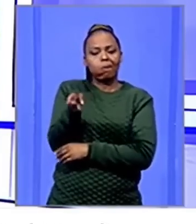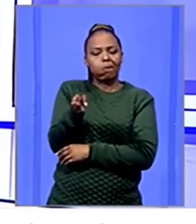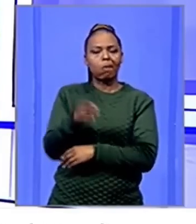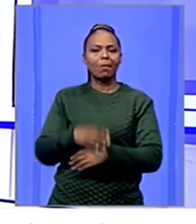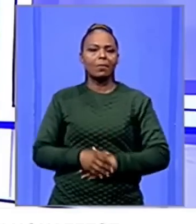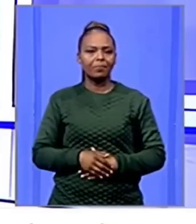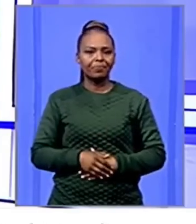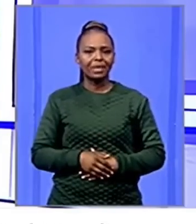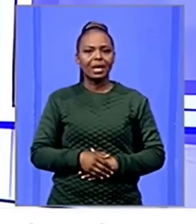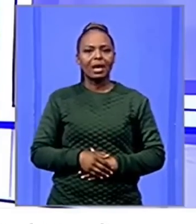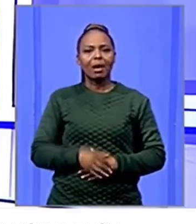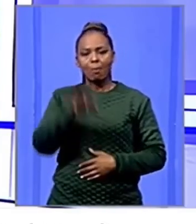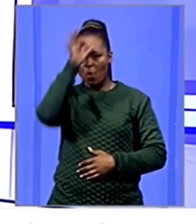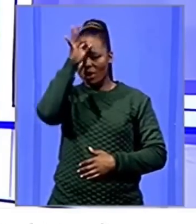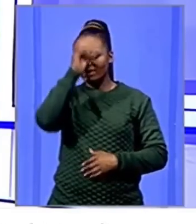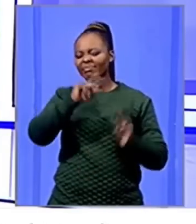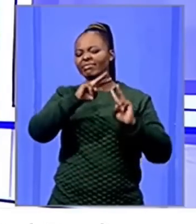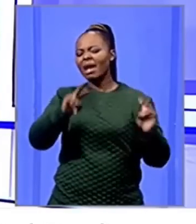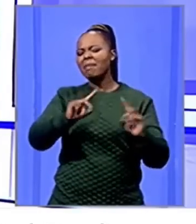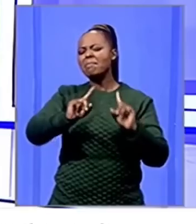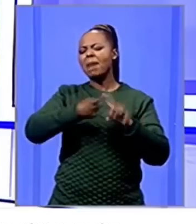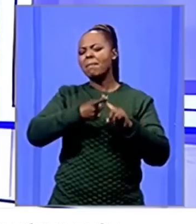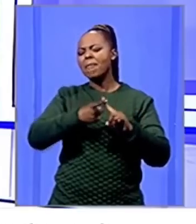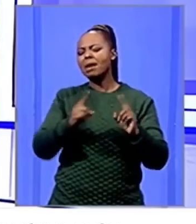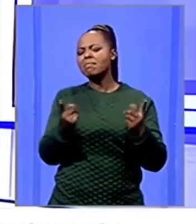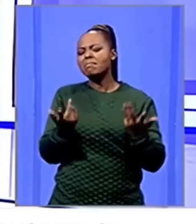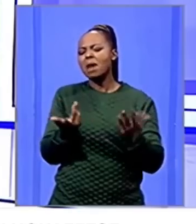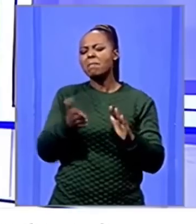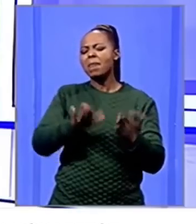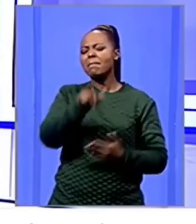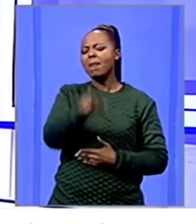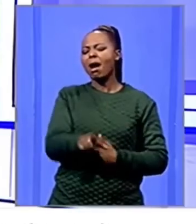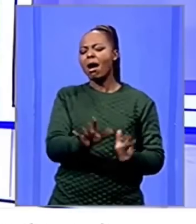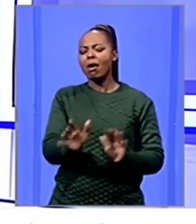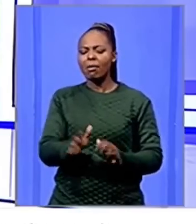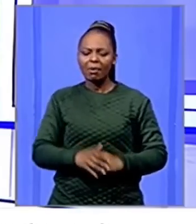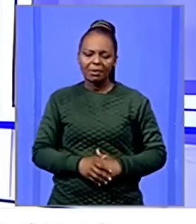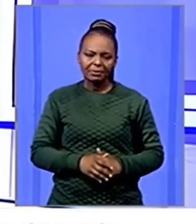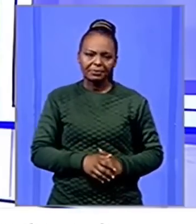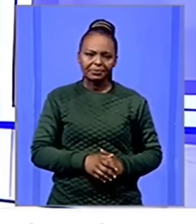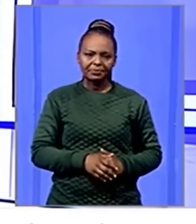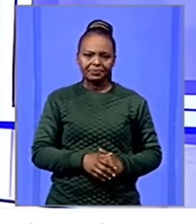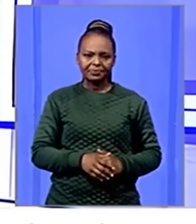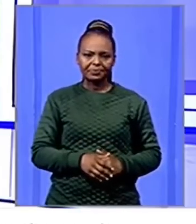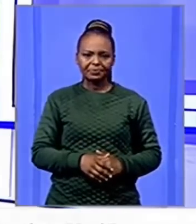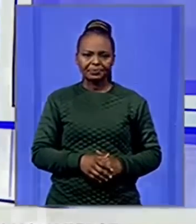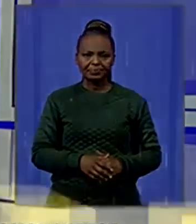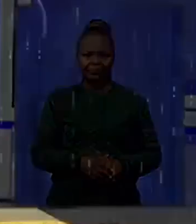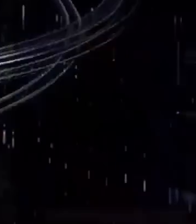bookelong. Mapodisi a batlisisa kgetse ya polao e seng ka maikaelelo.